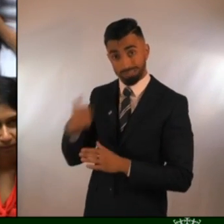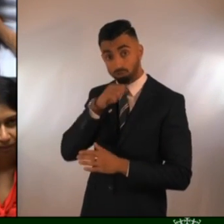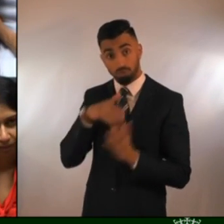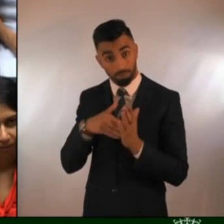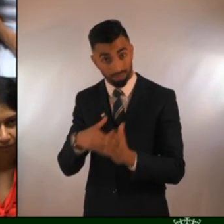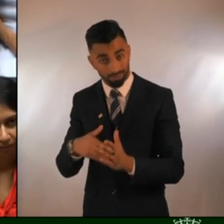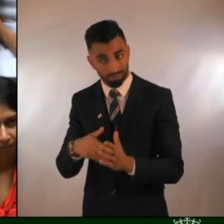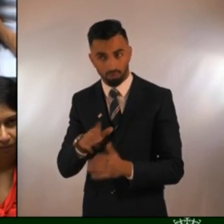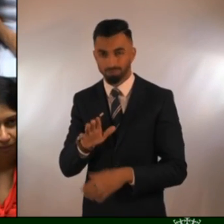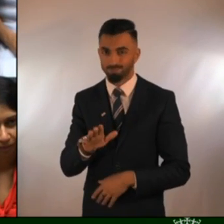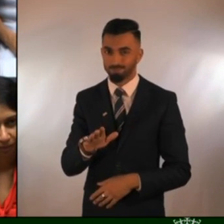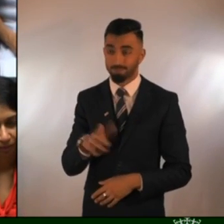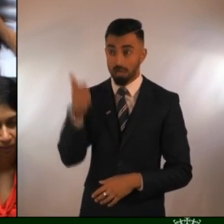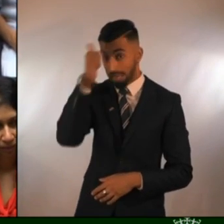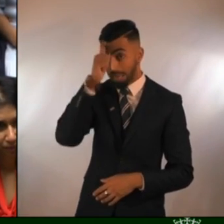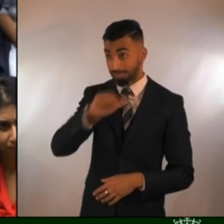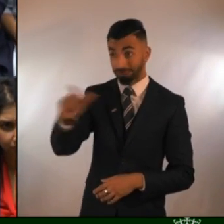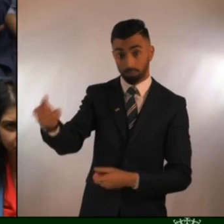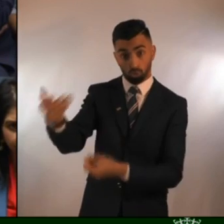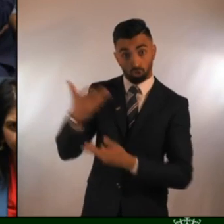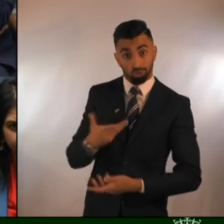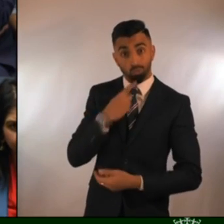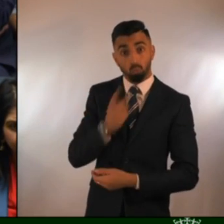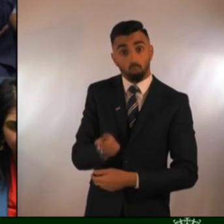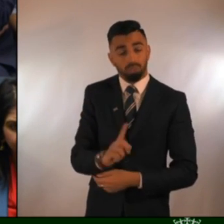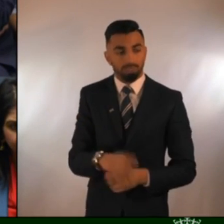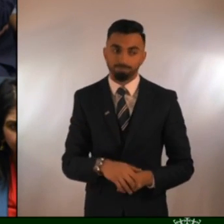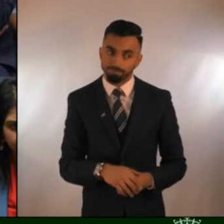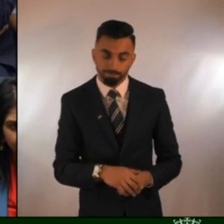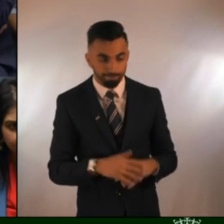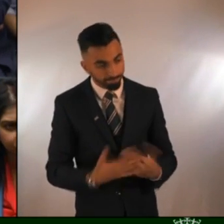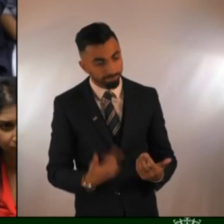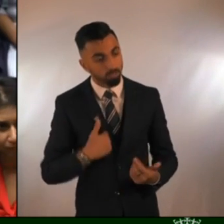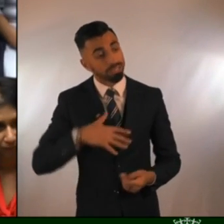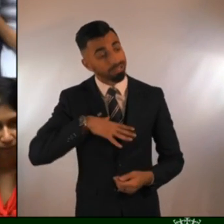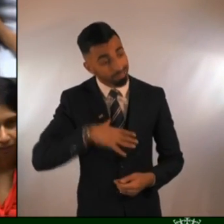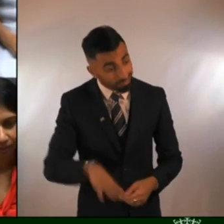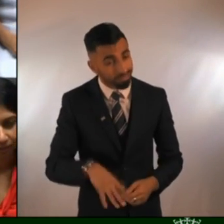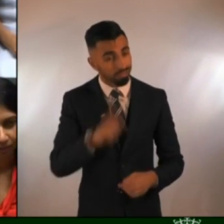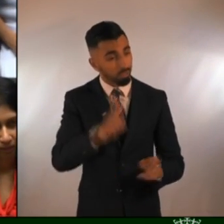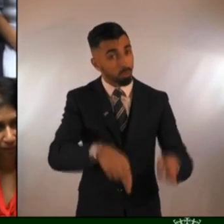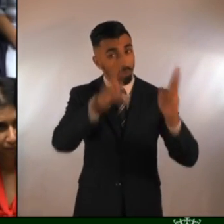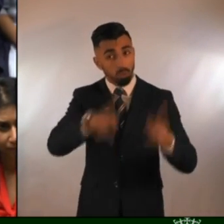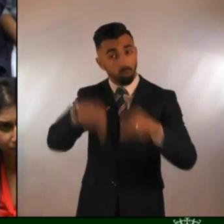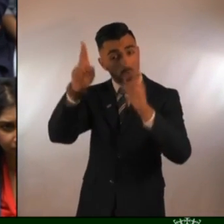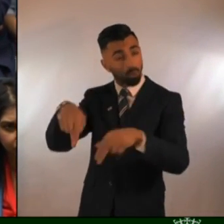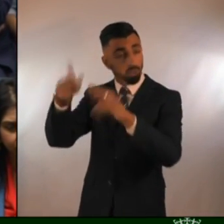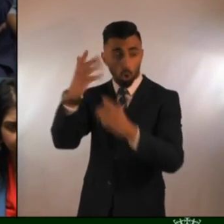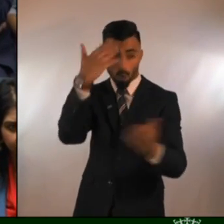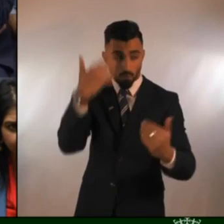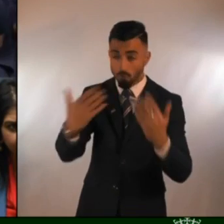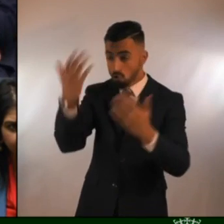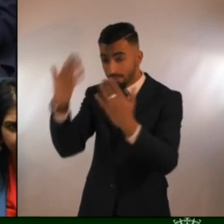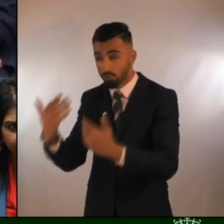clear that new public funding must concentrate on removing unsafe materials from high-rise residential buildings.